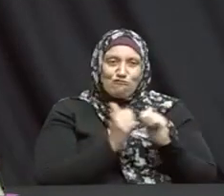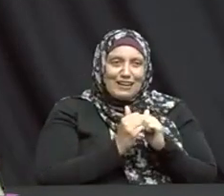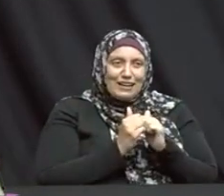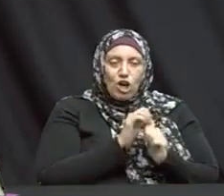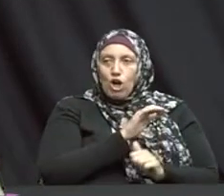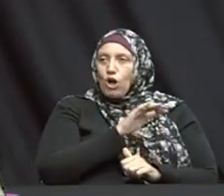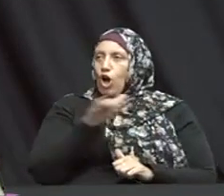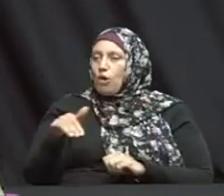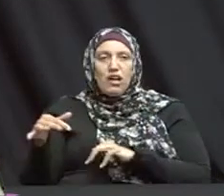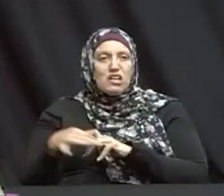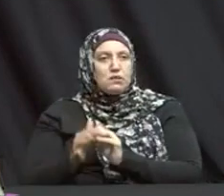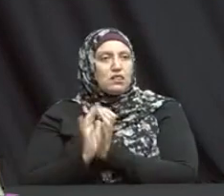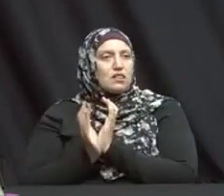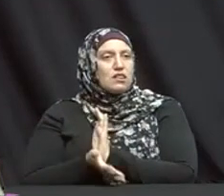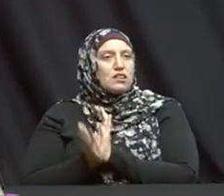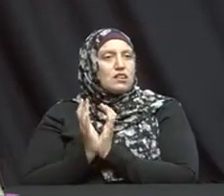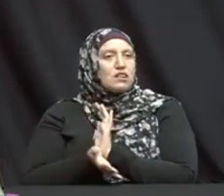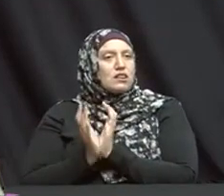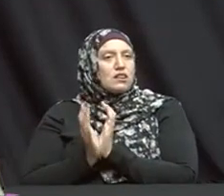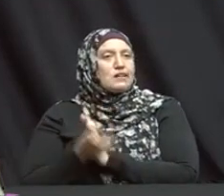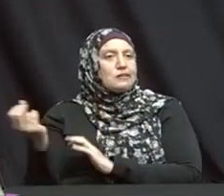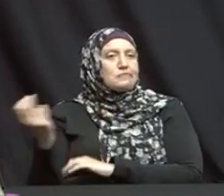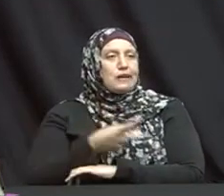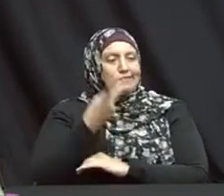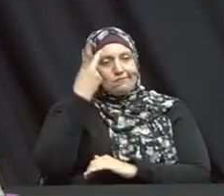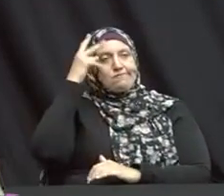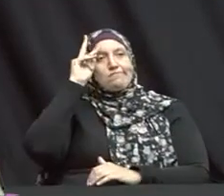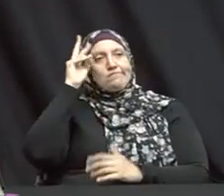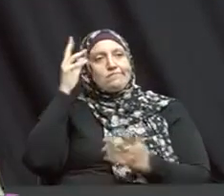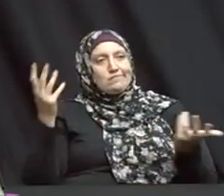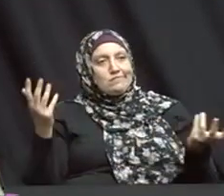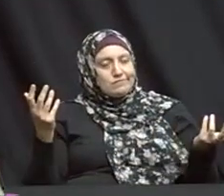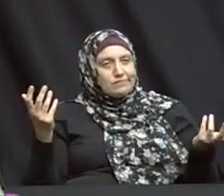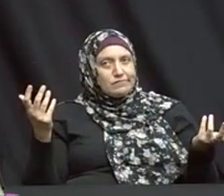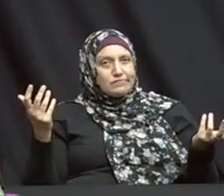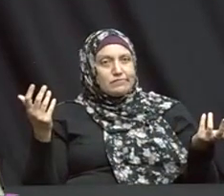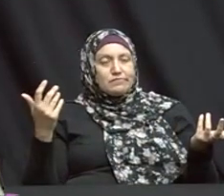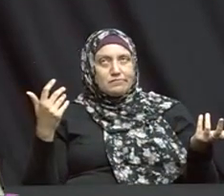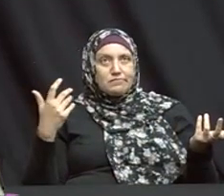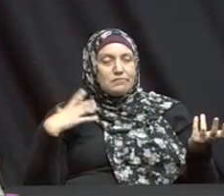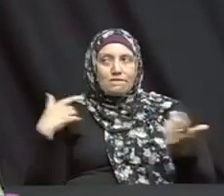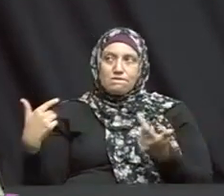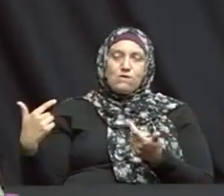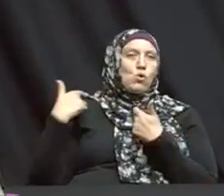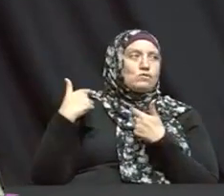influencing him, and they come back with something different, says that, no, I was pressured.